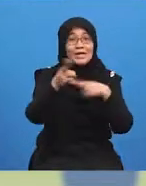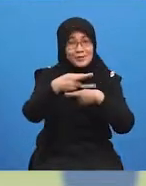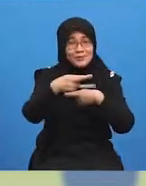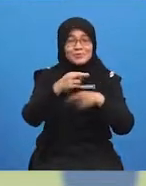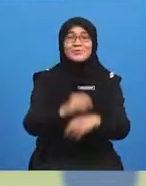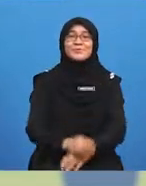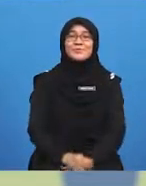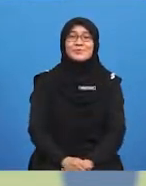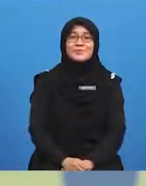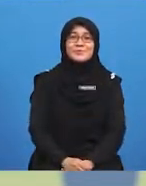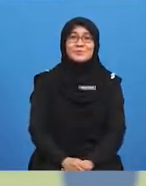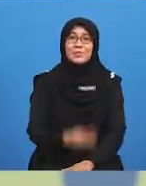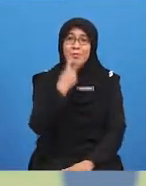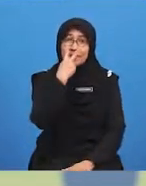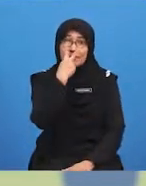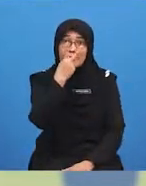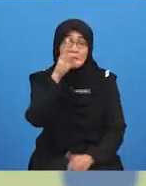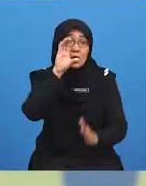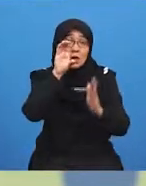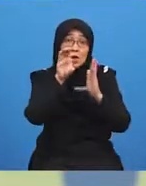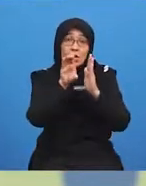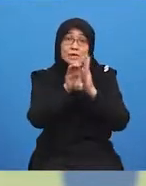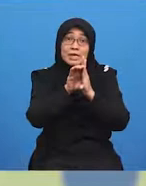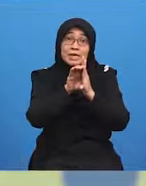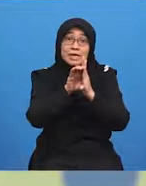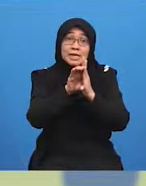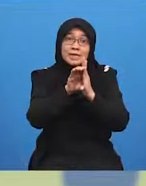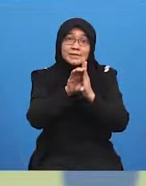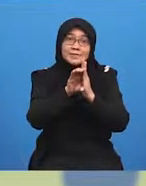Next, can you guess what is this called?